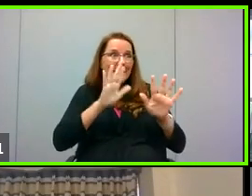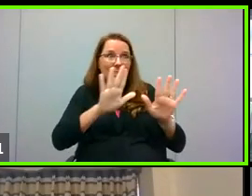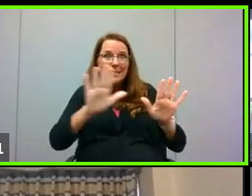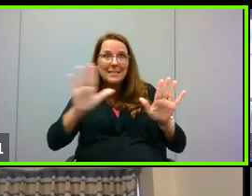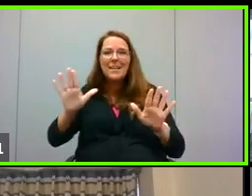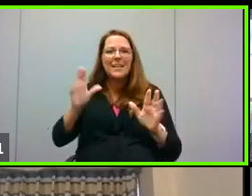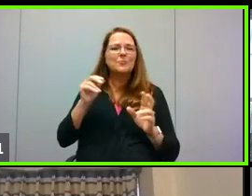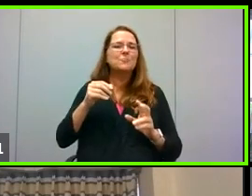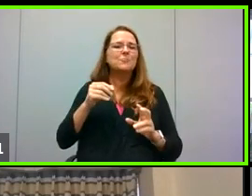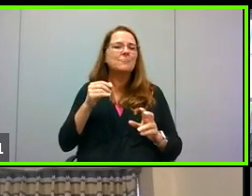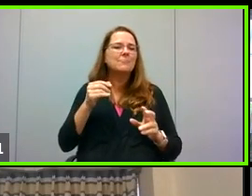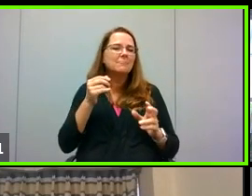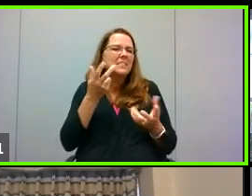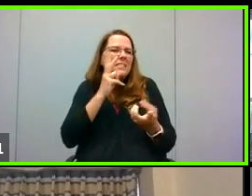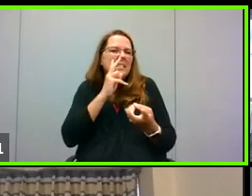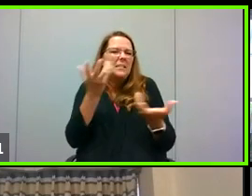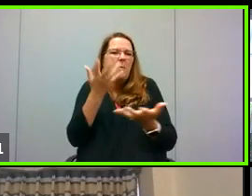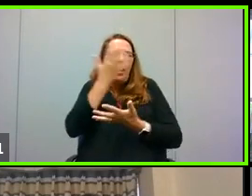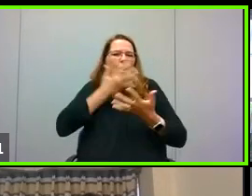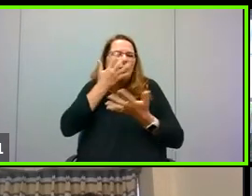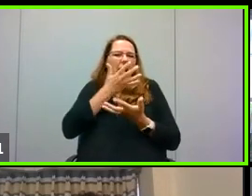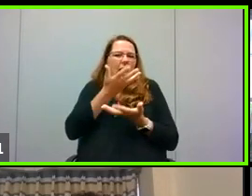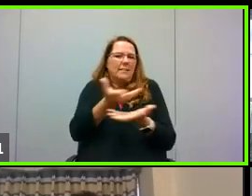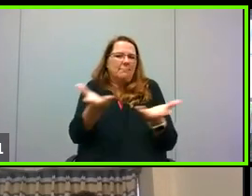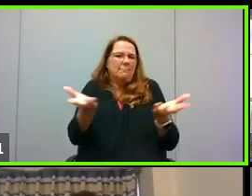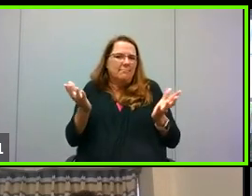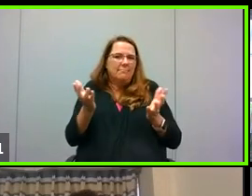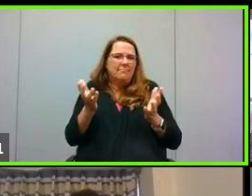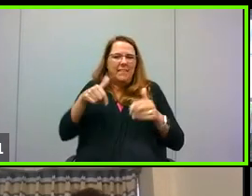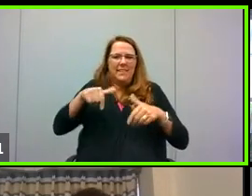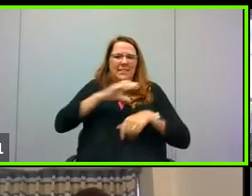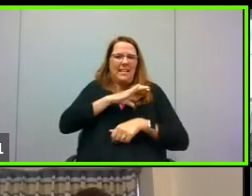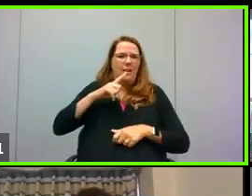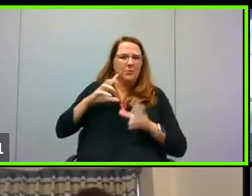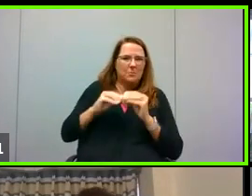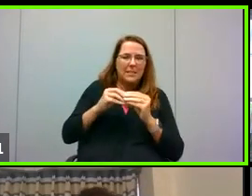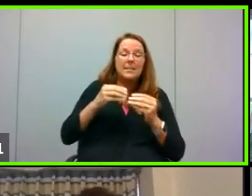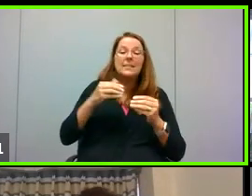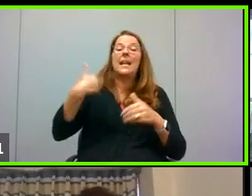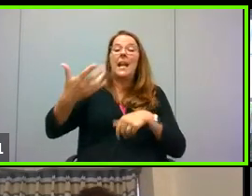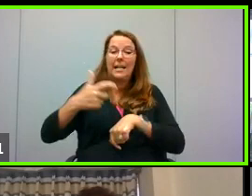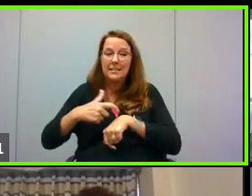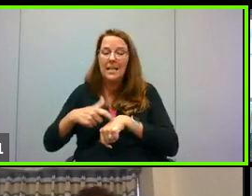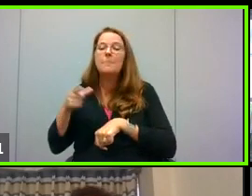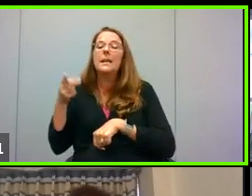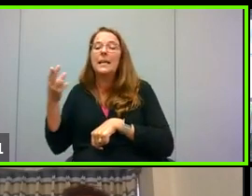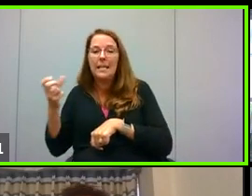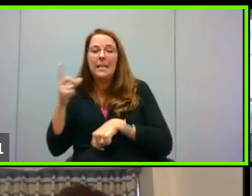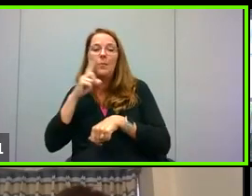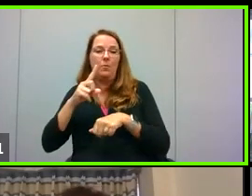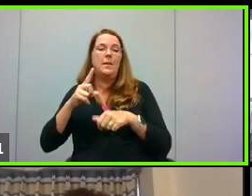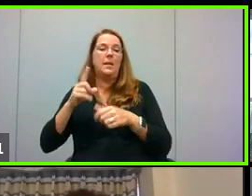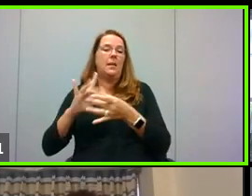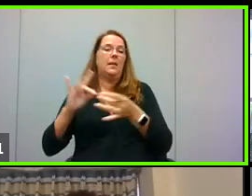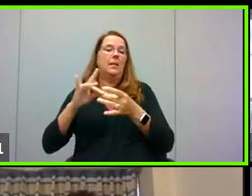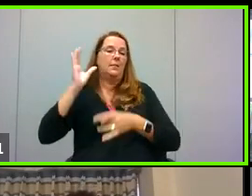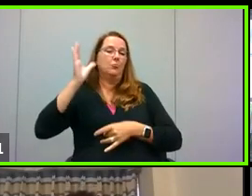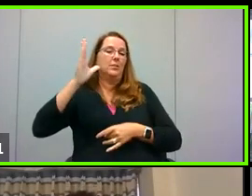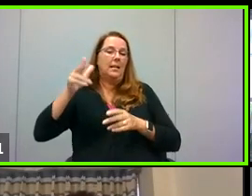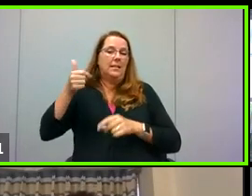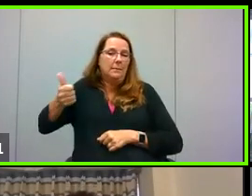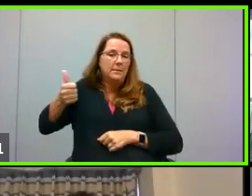State Rehab Council is all about. So the next time he will probably be a person will be asked to kind of present himself and